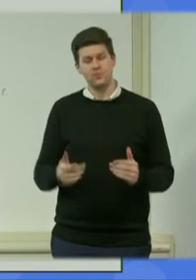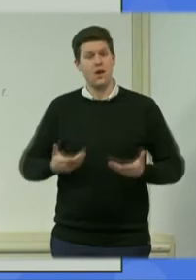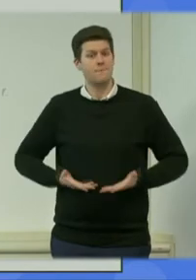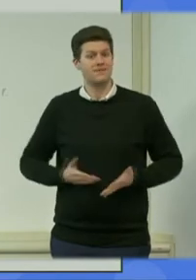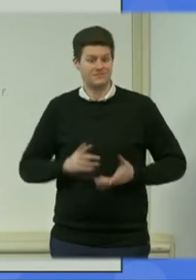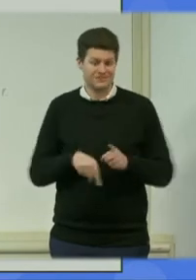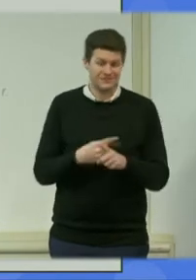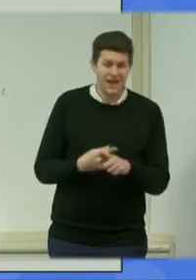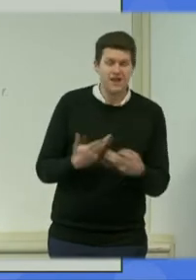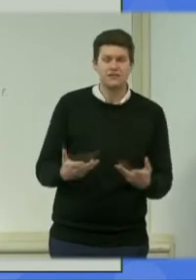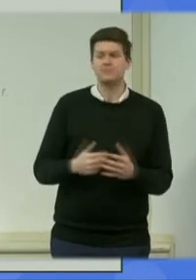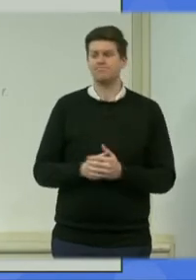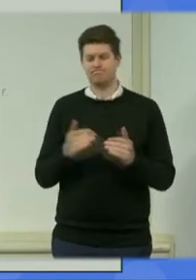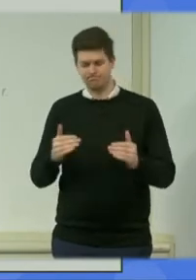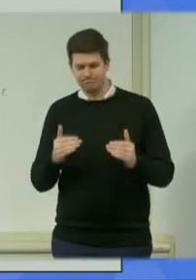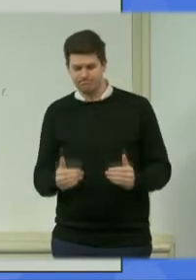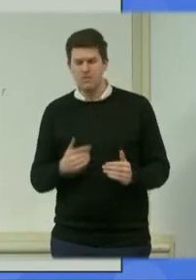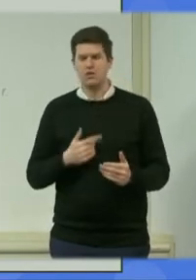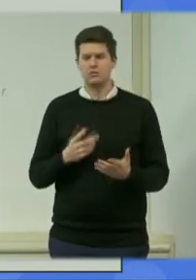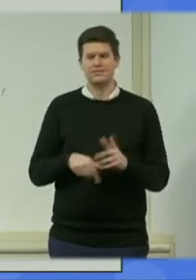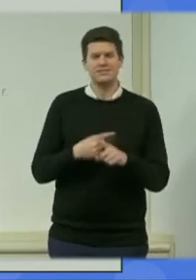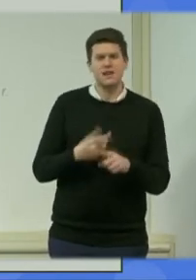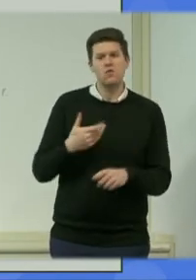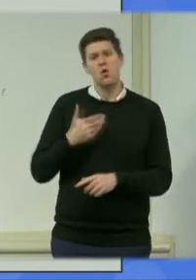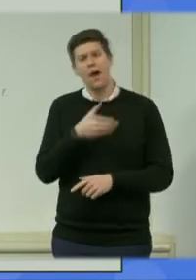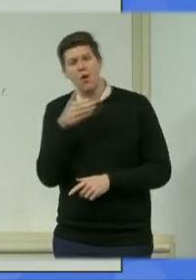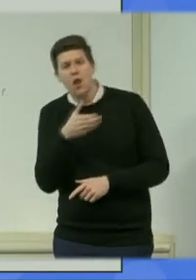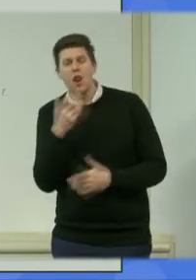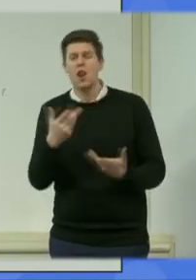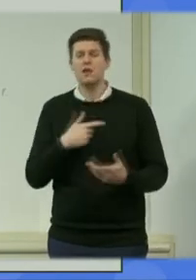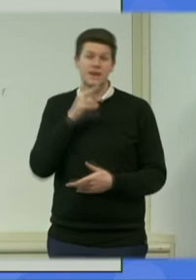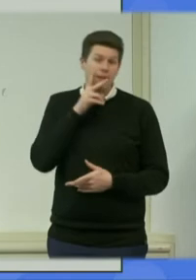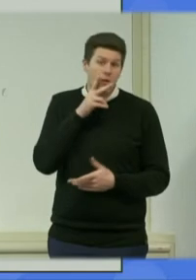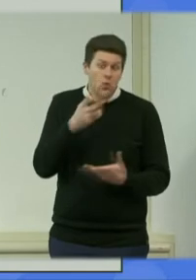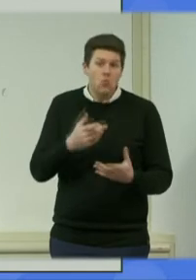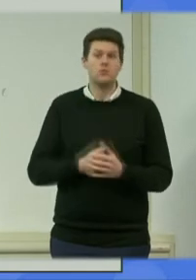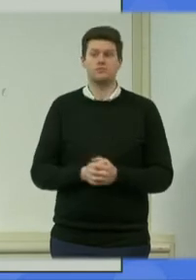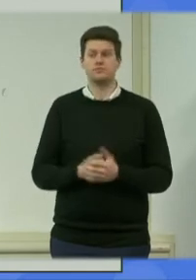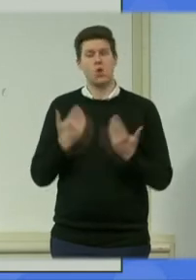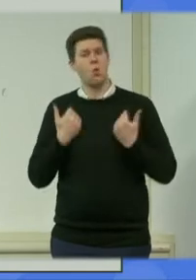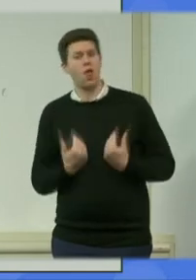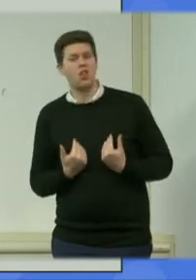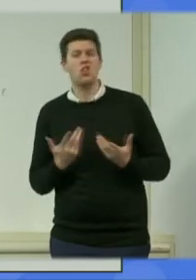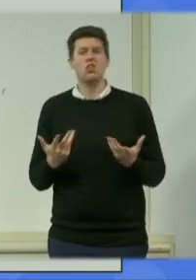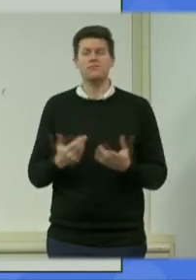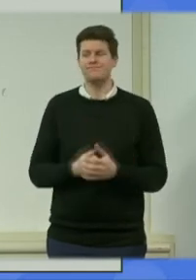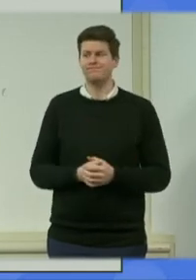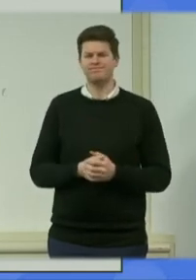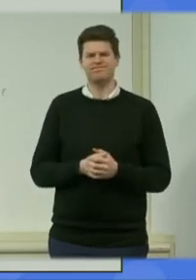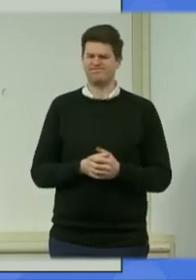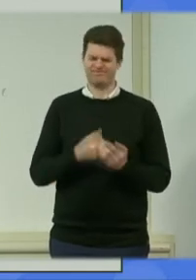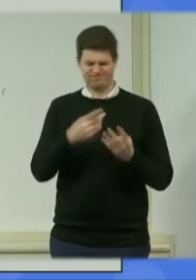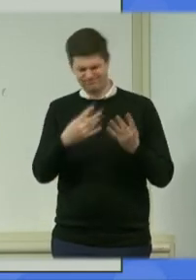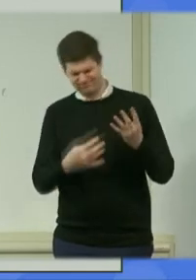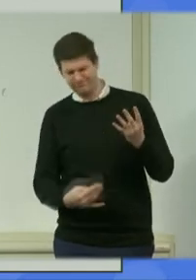so taxes on alcohol and tobacco, taxes on wealth, and several